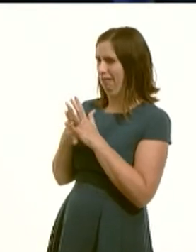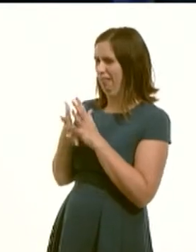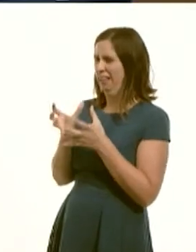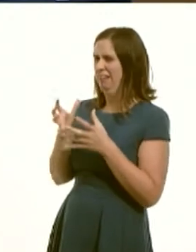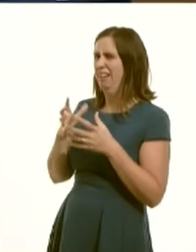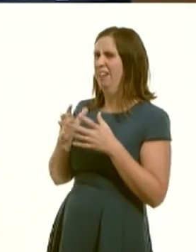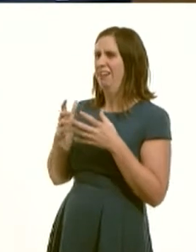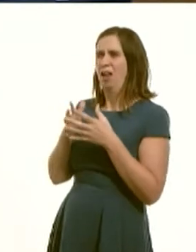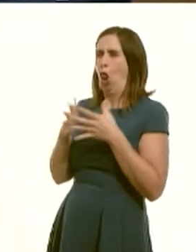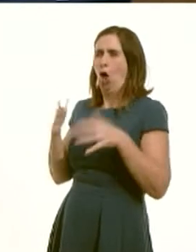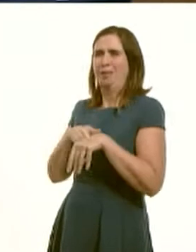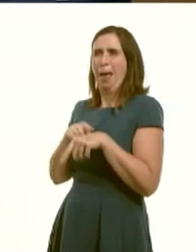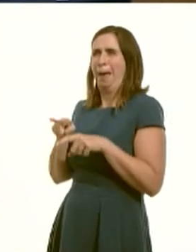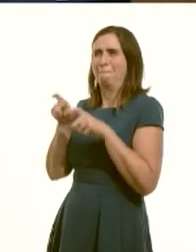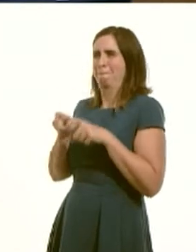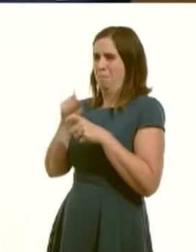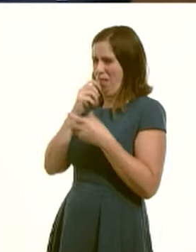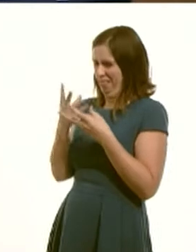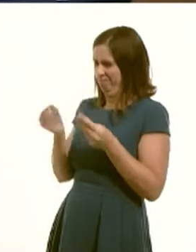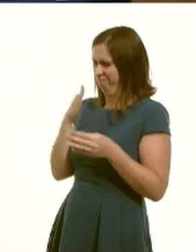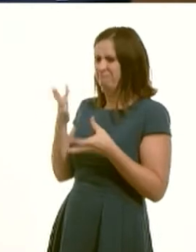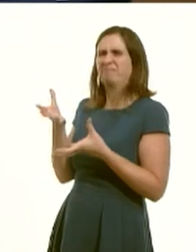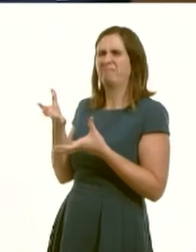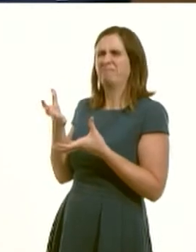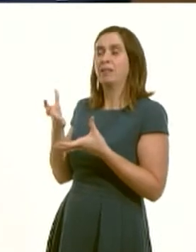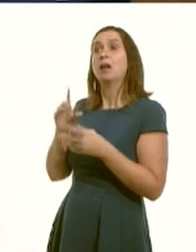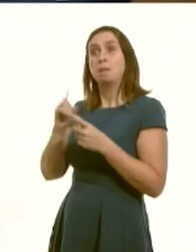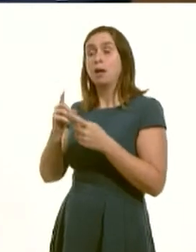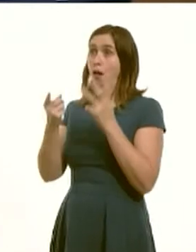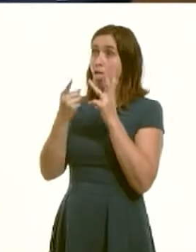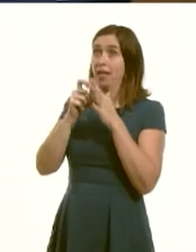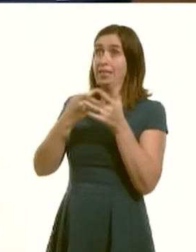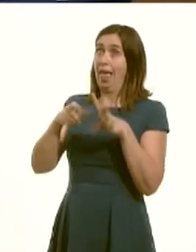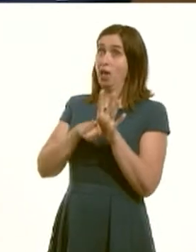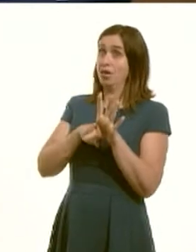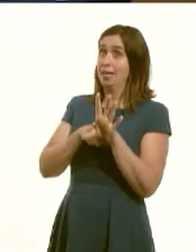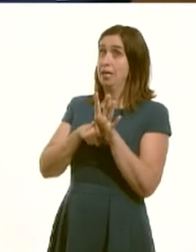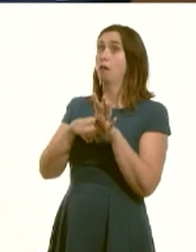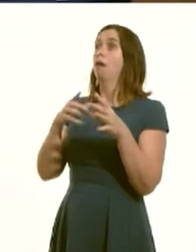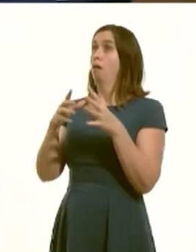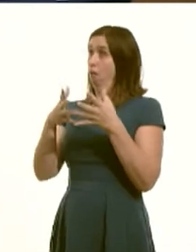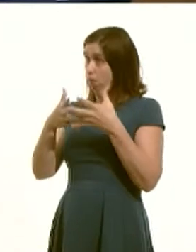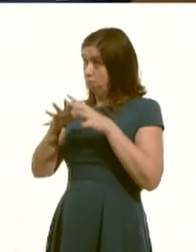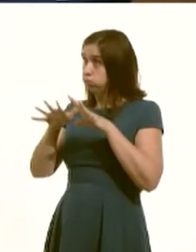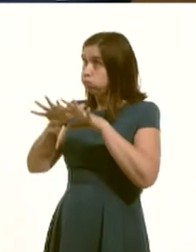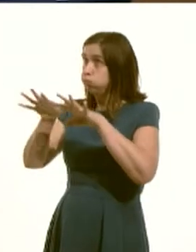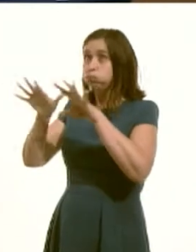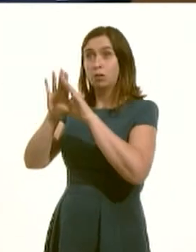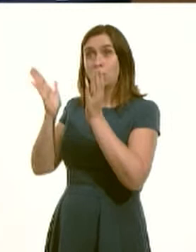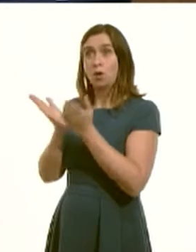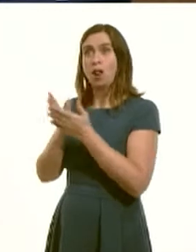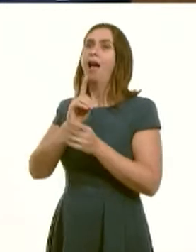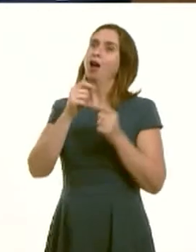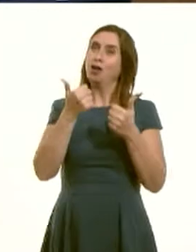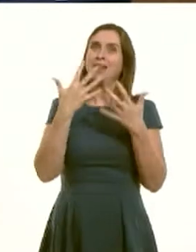processed dairy products. But nevertheless, it's very heartening to see that Welsh milk is now being differentiated and branded.